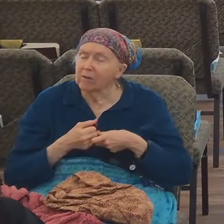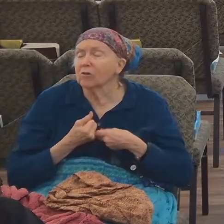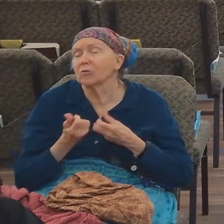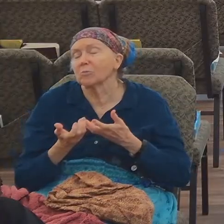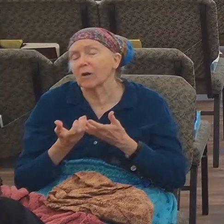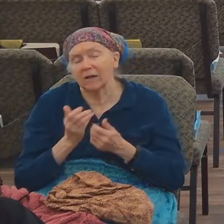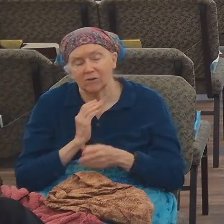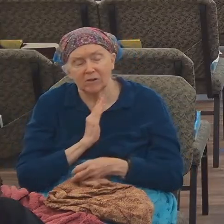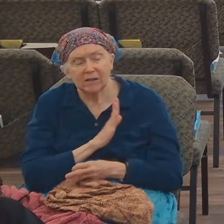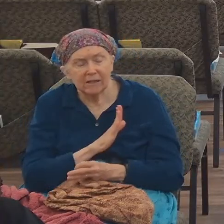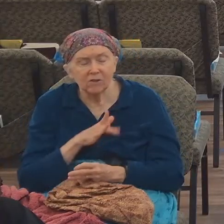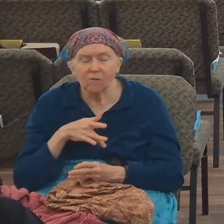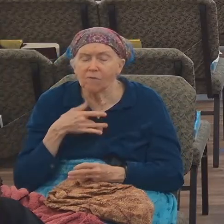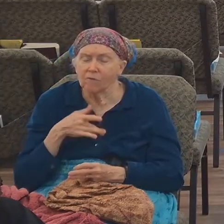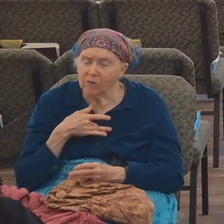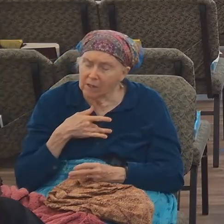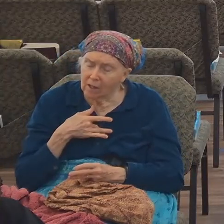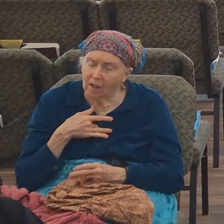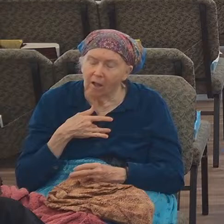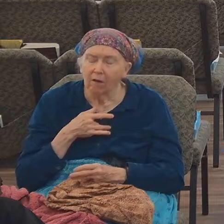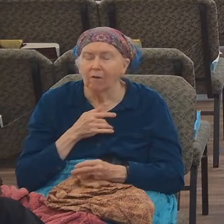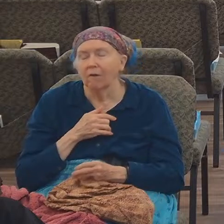this affection. You guys see that?